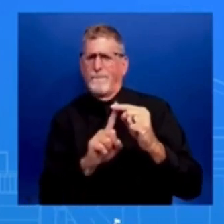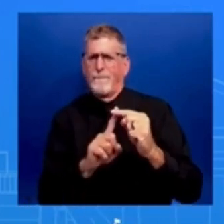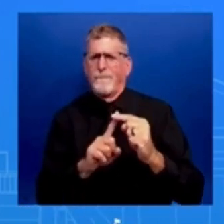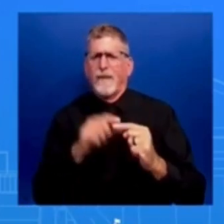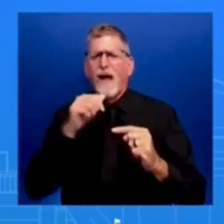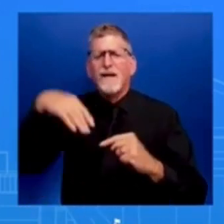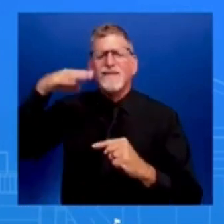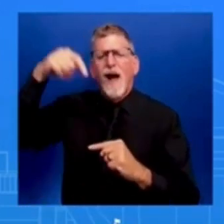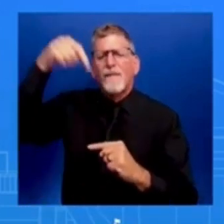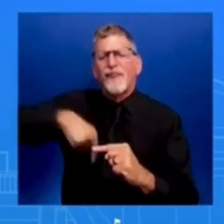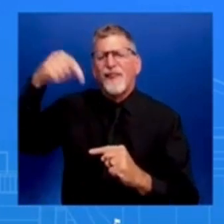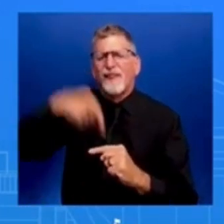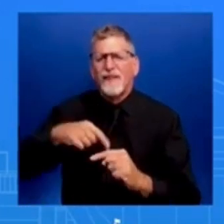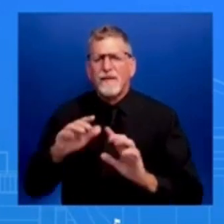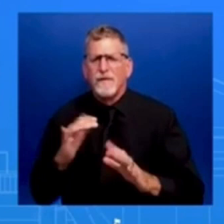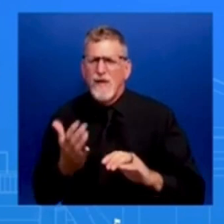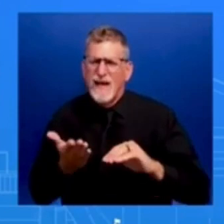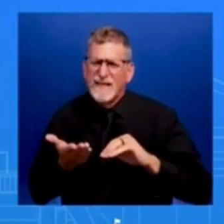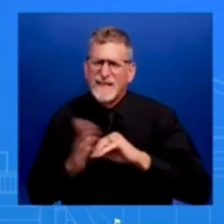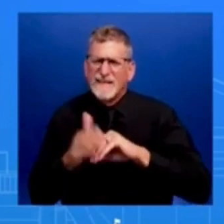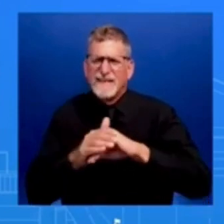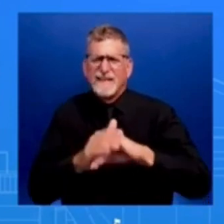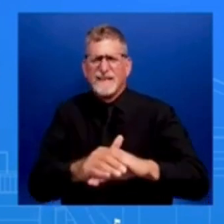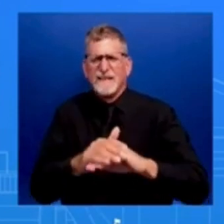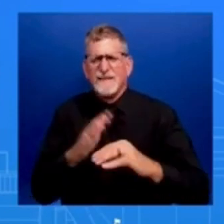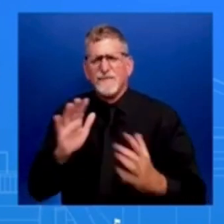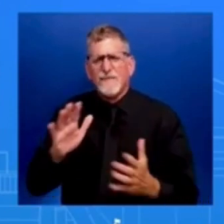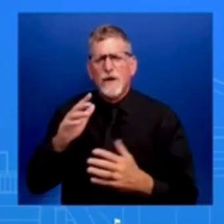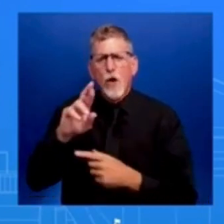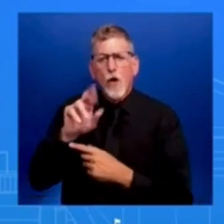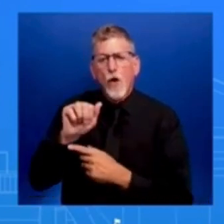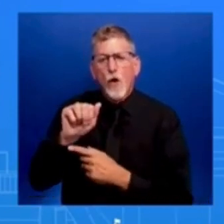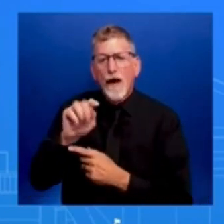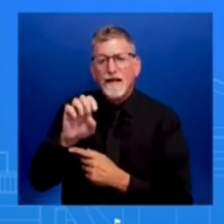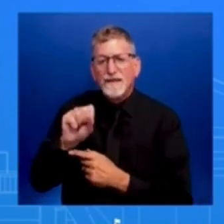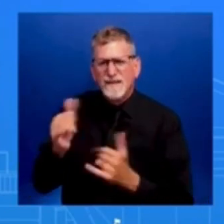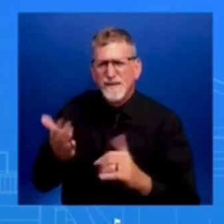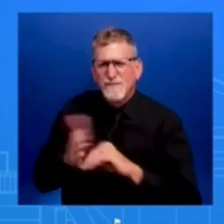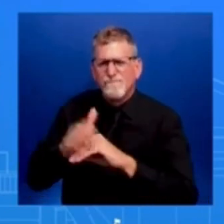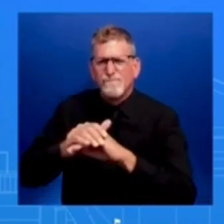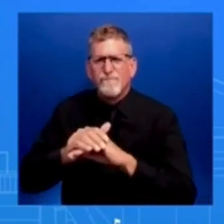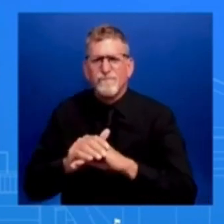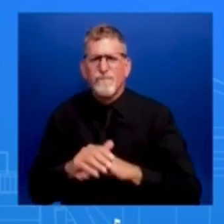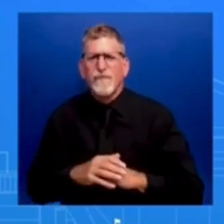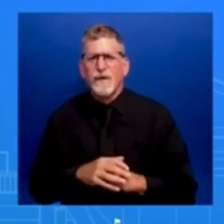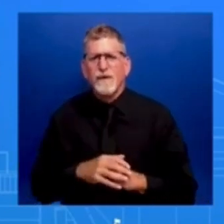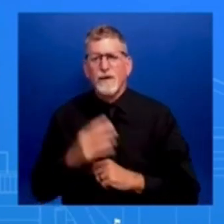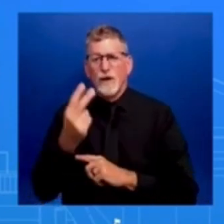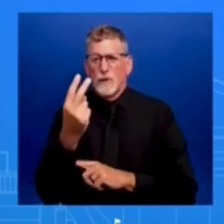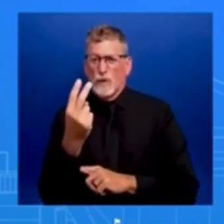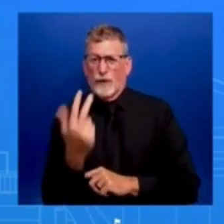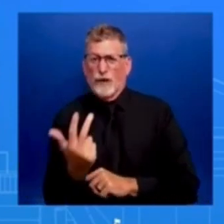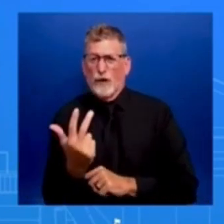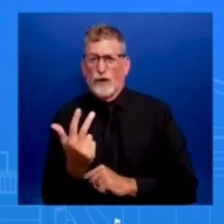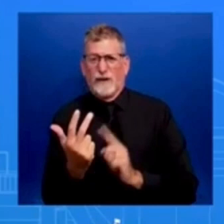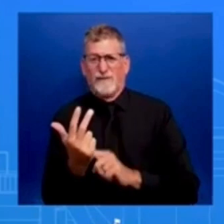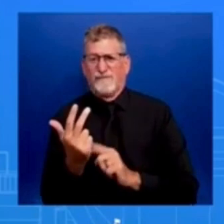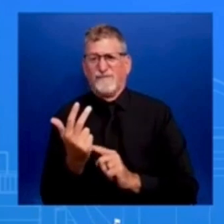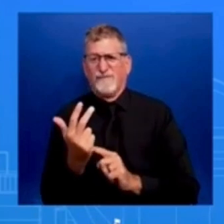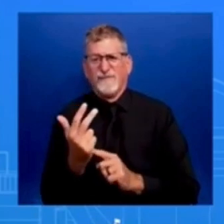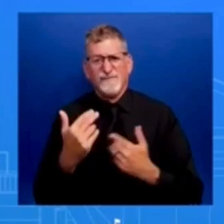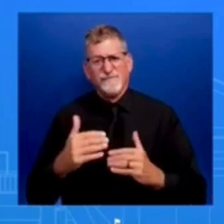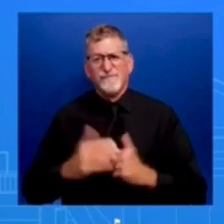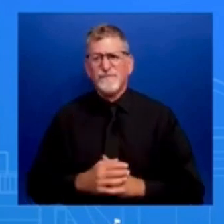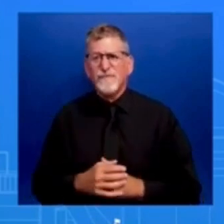more than $500 billion in clean energy and manufacturing. In short, the President's economic plan is indeed